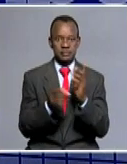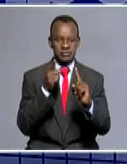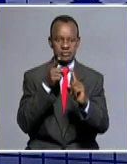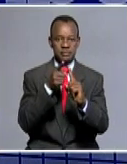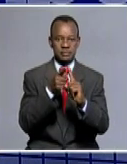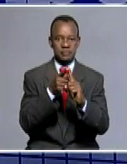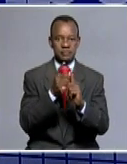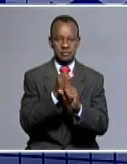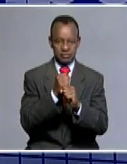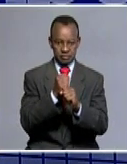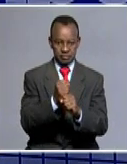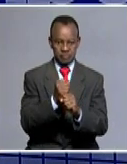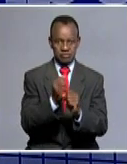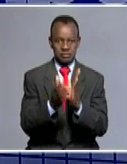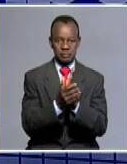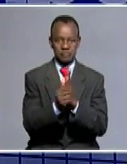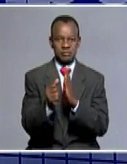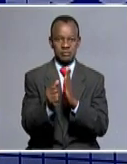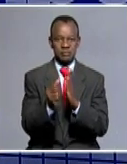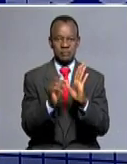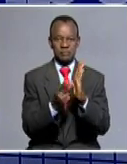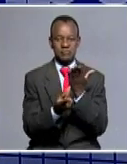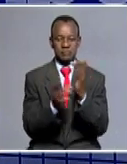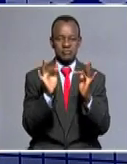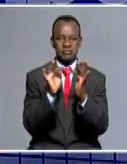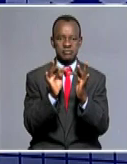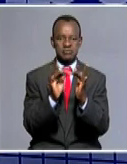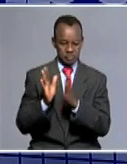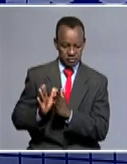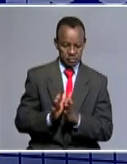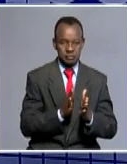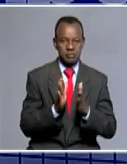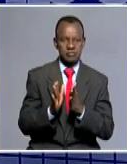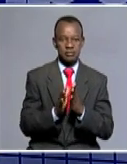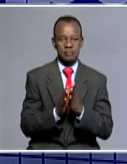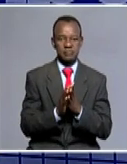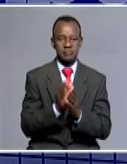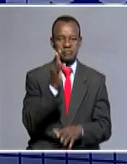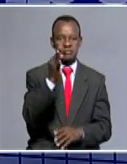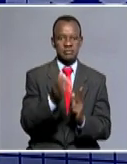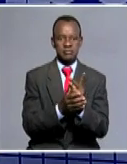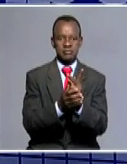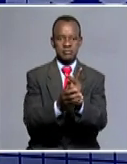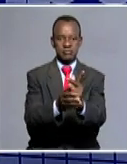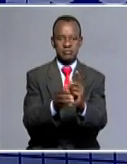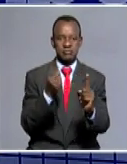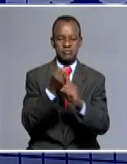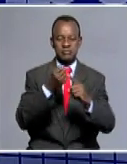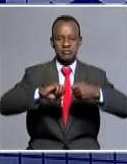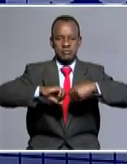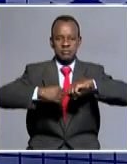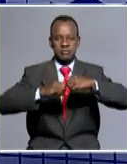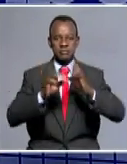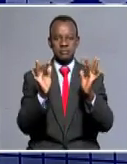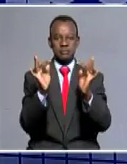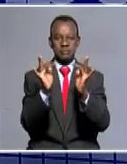on the governance of the Internet and prepare future leaders on how to face challenges and opportunities of the digital age.